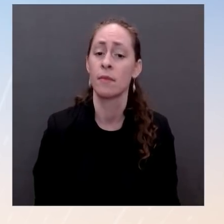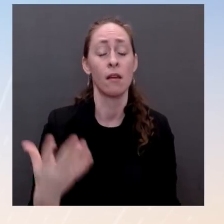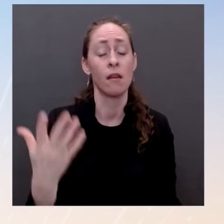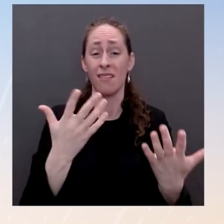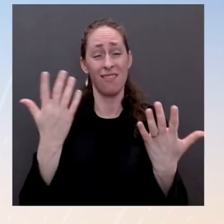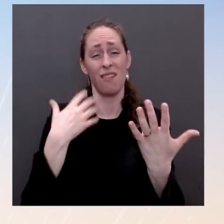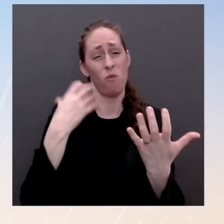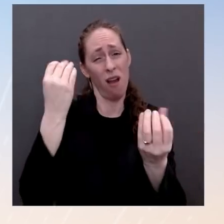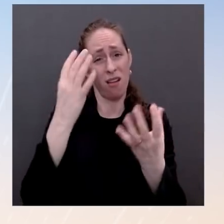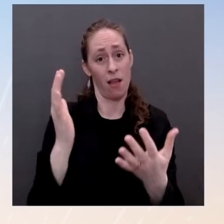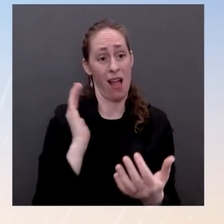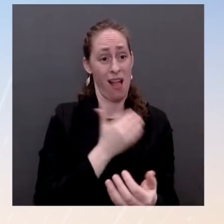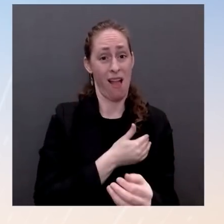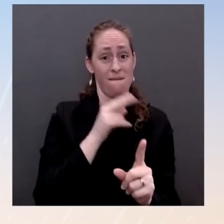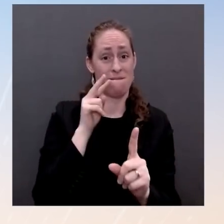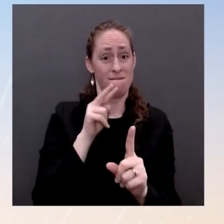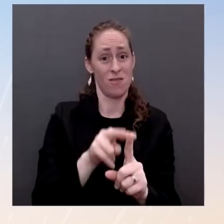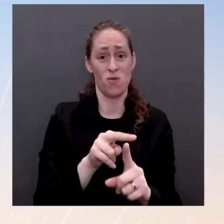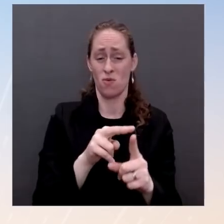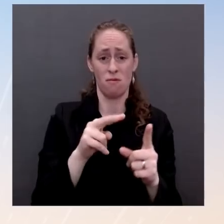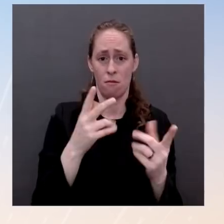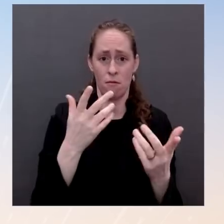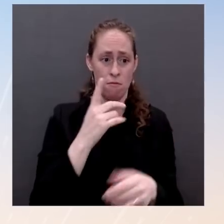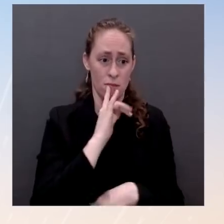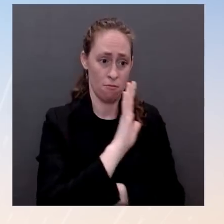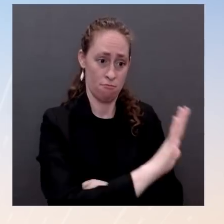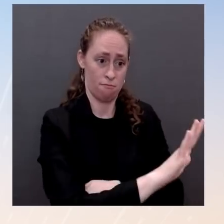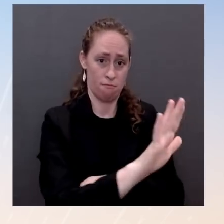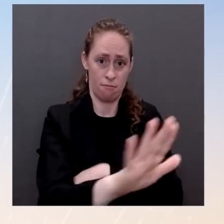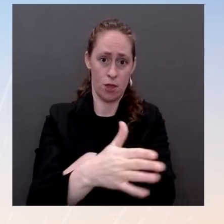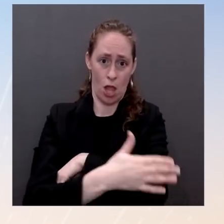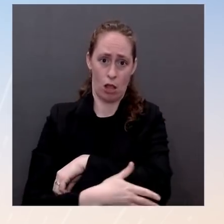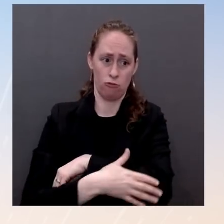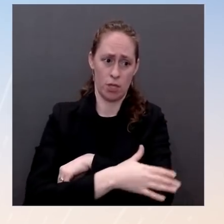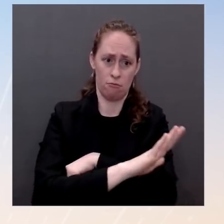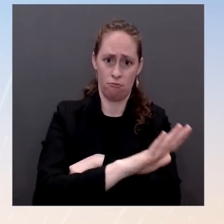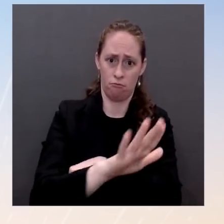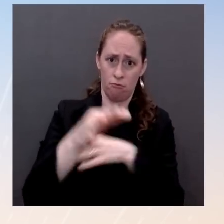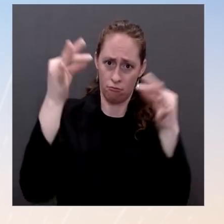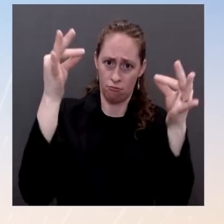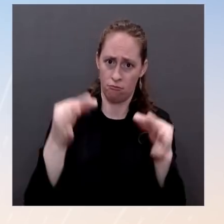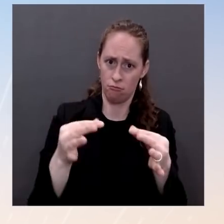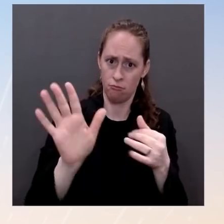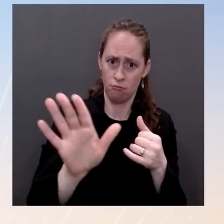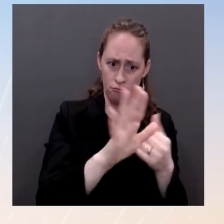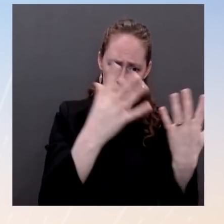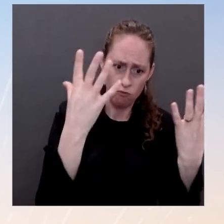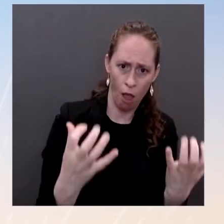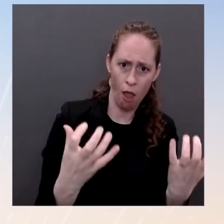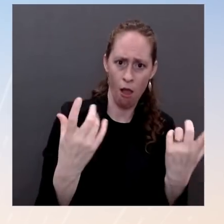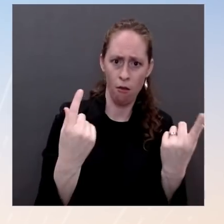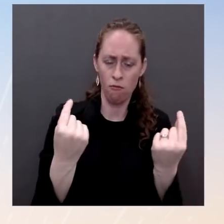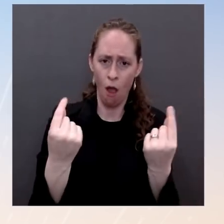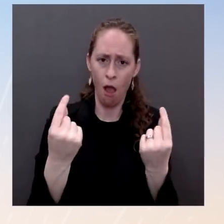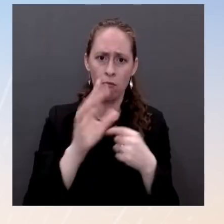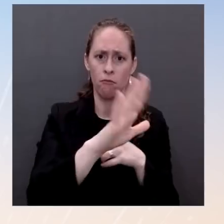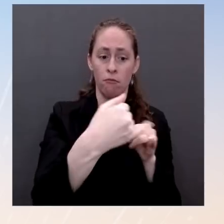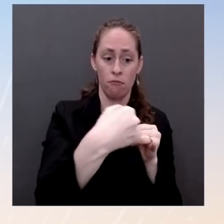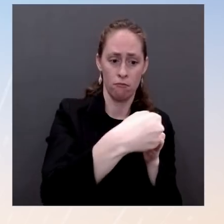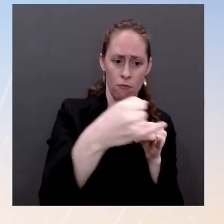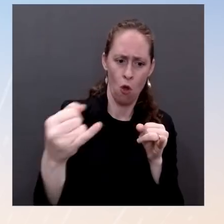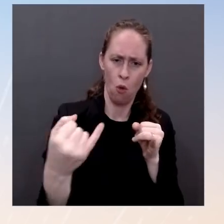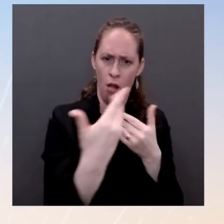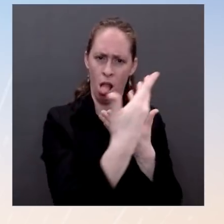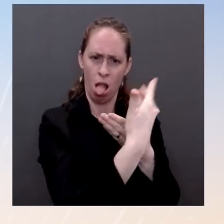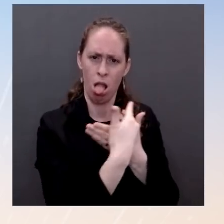they associate with. So we, the United States, we're never going to pressure Ukraine or any country to join or not join a global